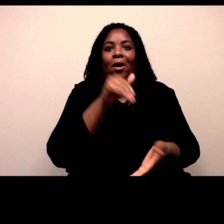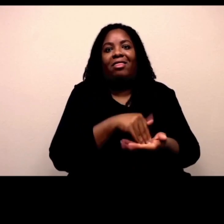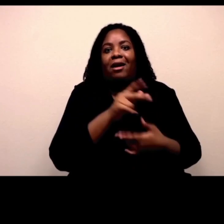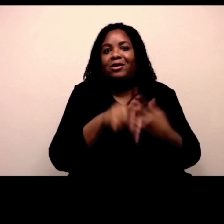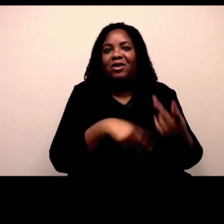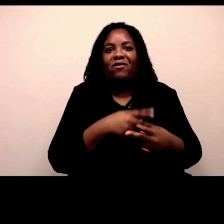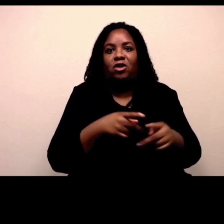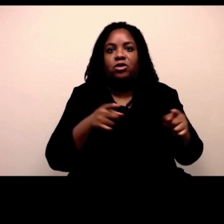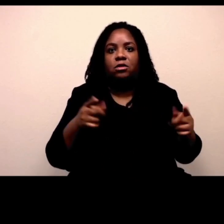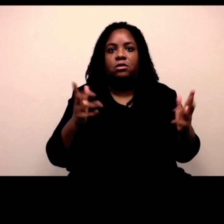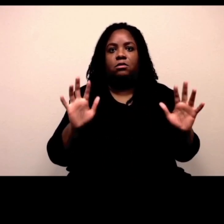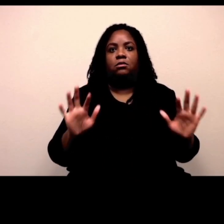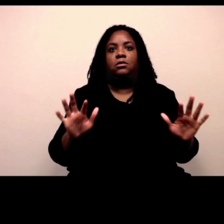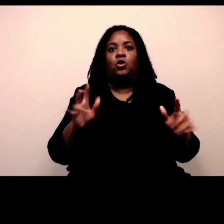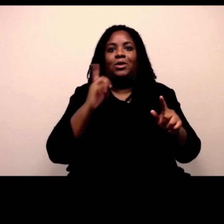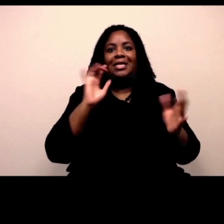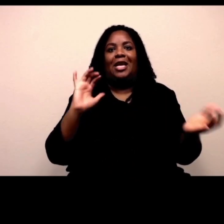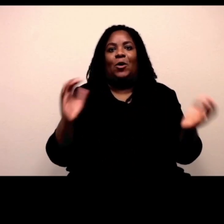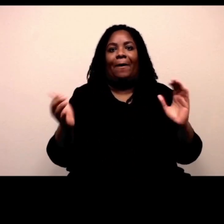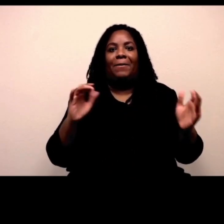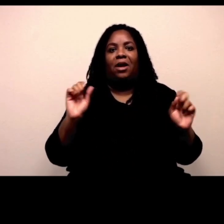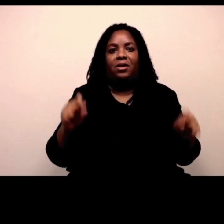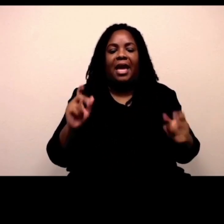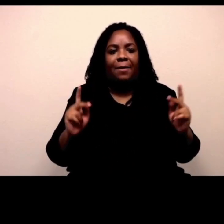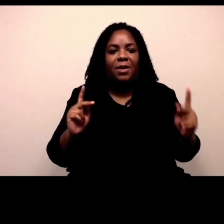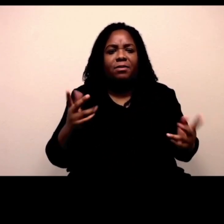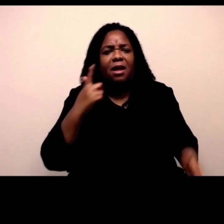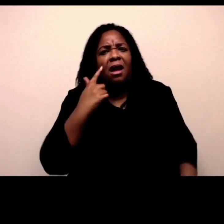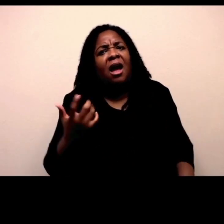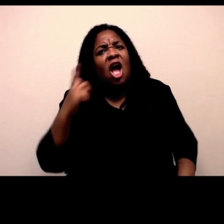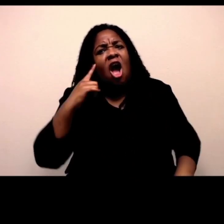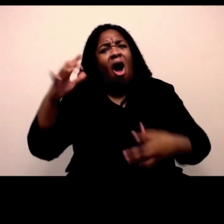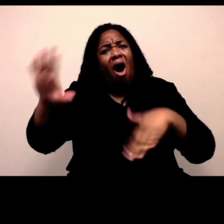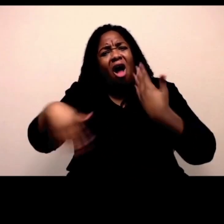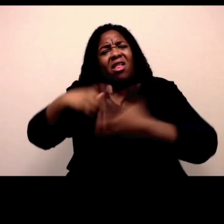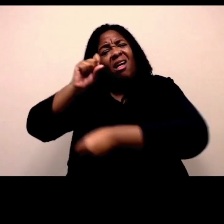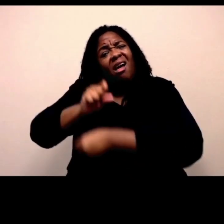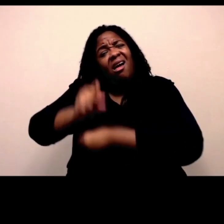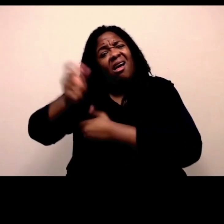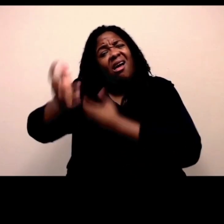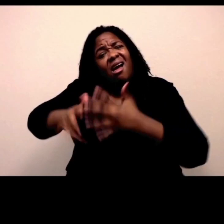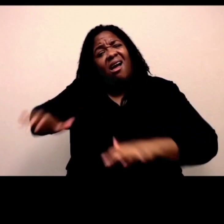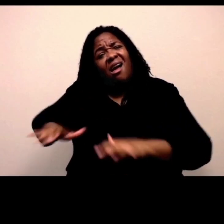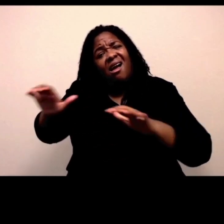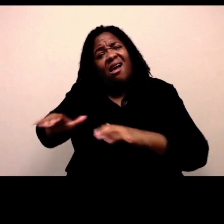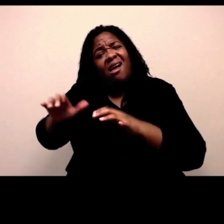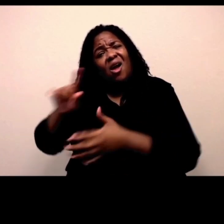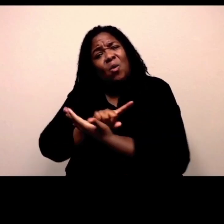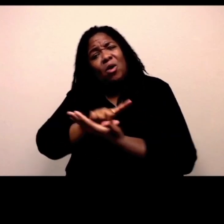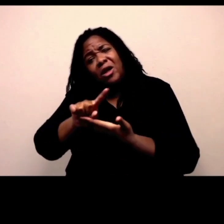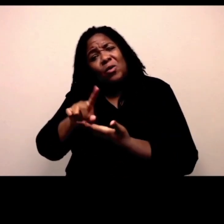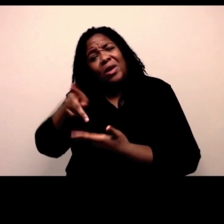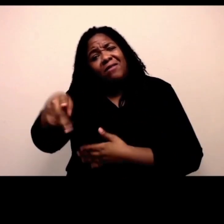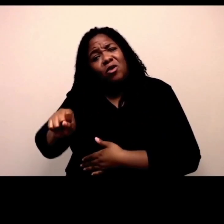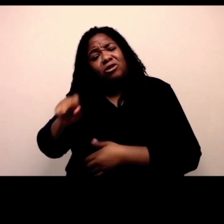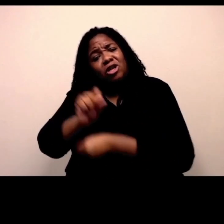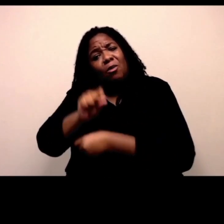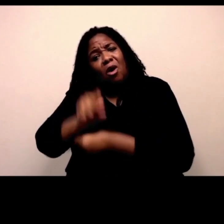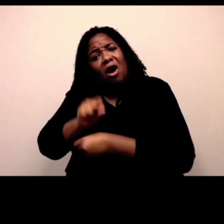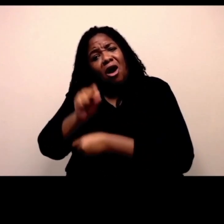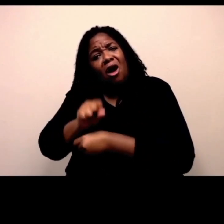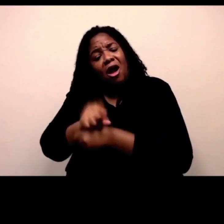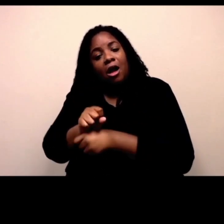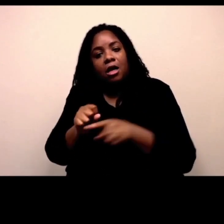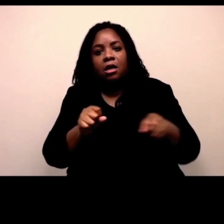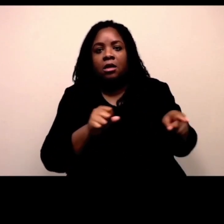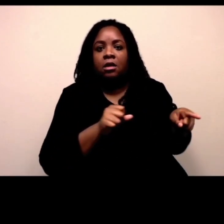there's small ways like that where you can start, and people are like, man, why didn't you have us do it this way before? You made us work for a week in Photoshop and we could have